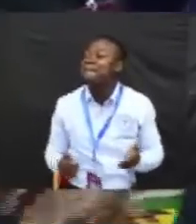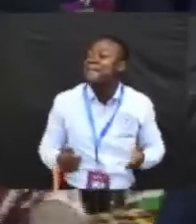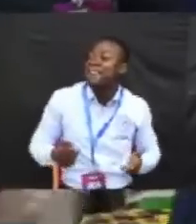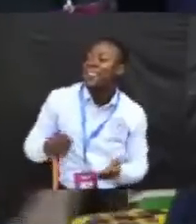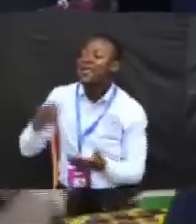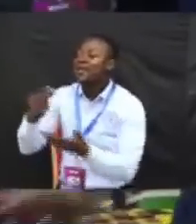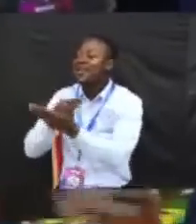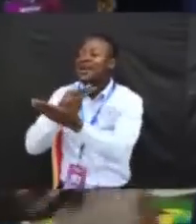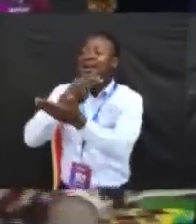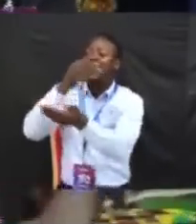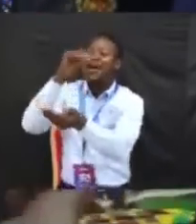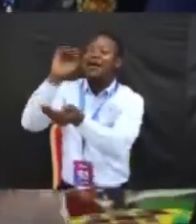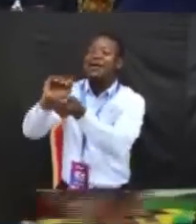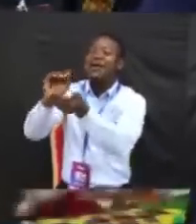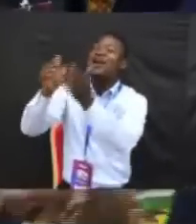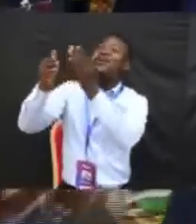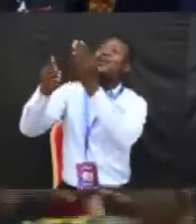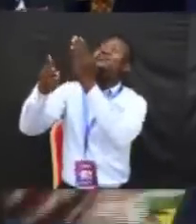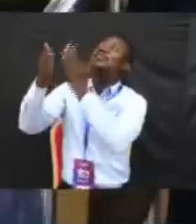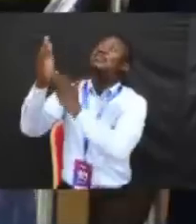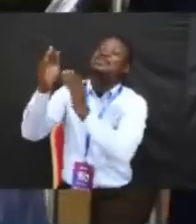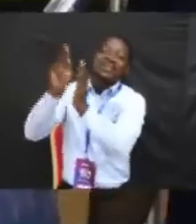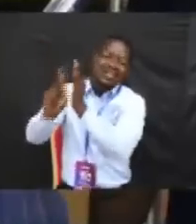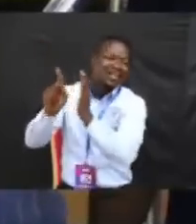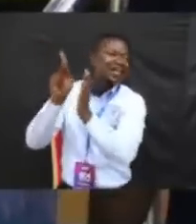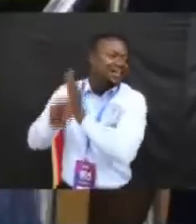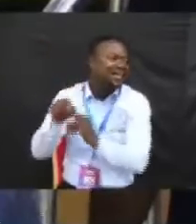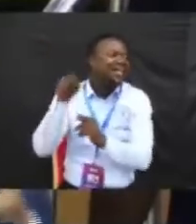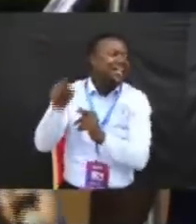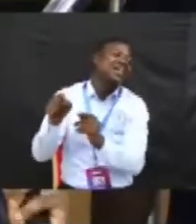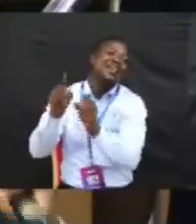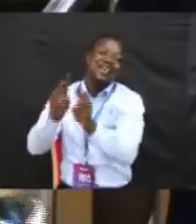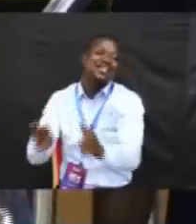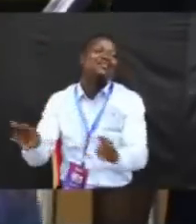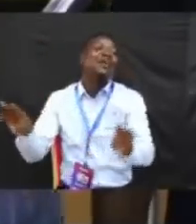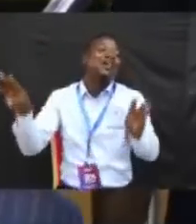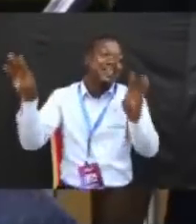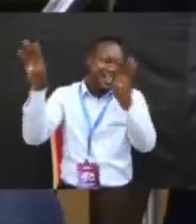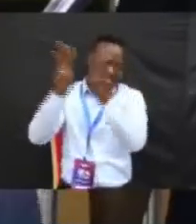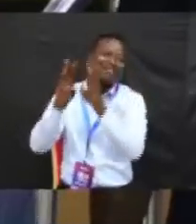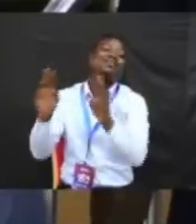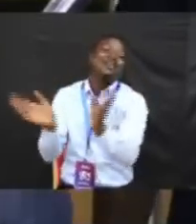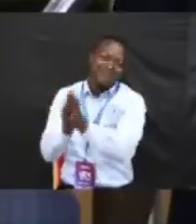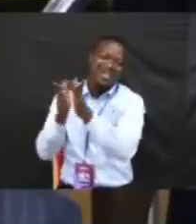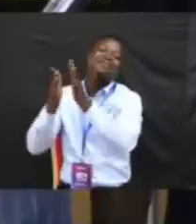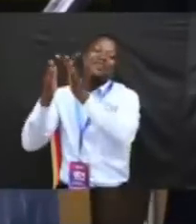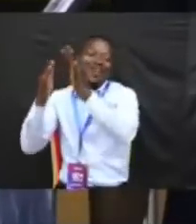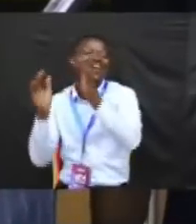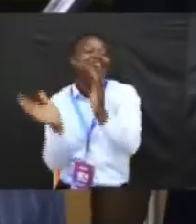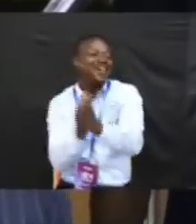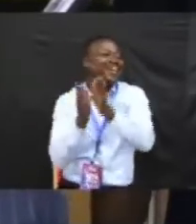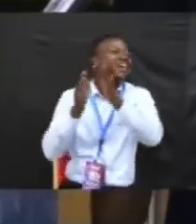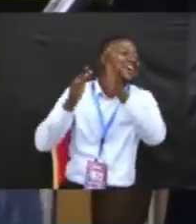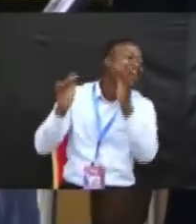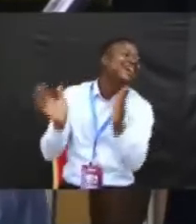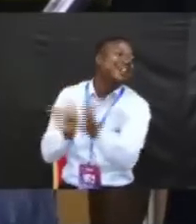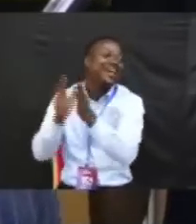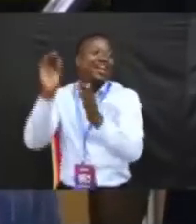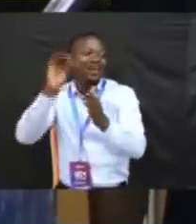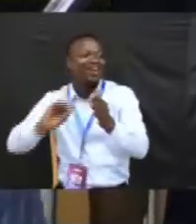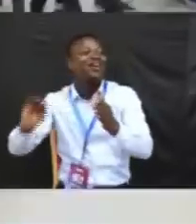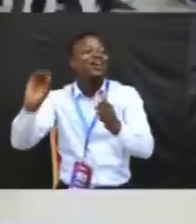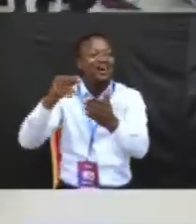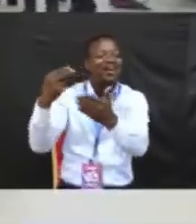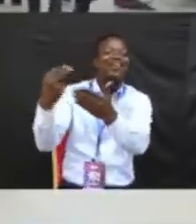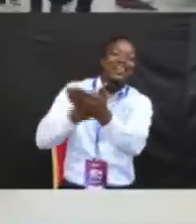of God. The lamb of God was He is worthy. He is worthy to be praised. The lamb of